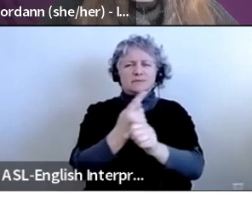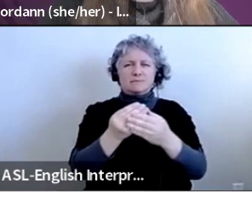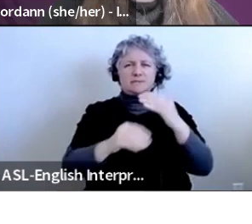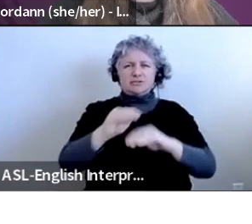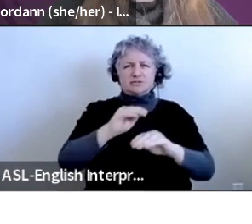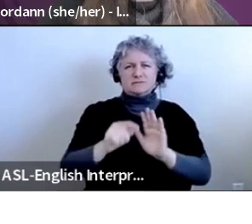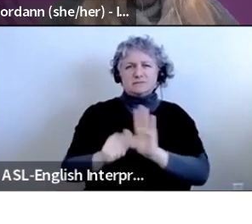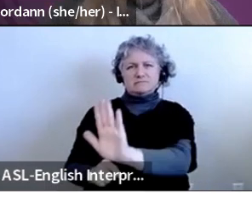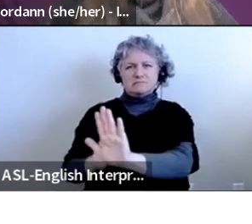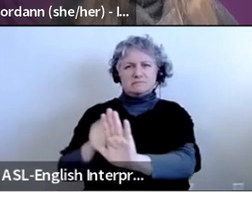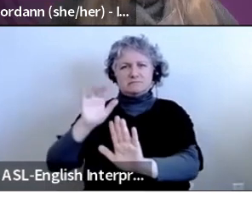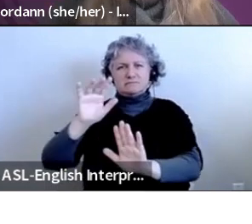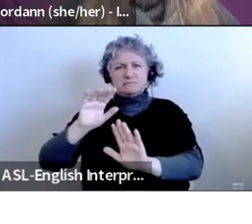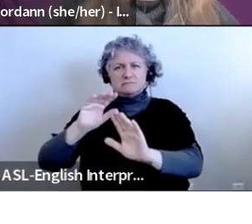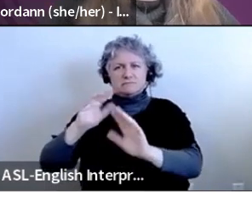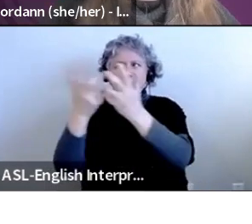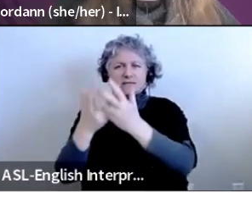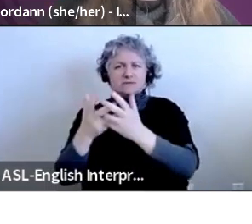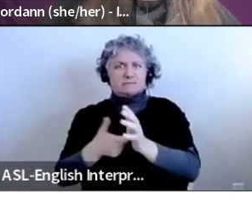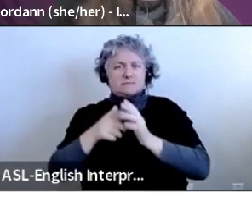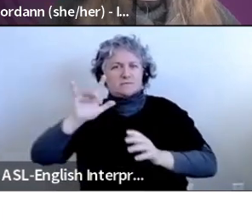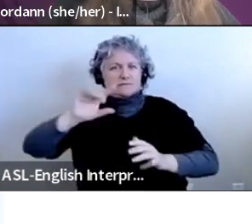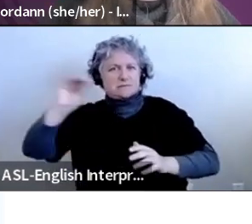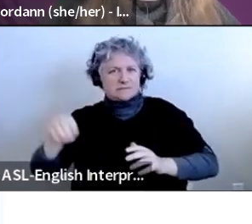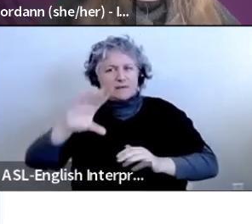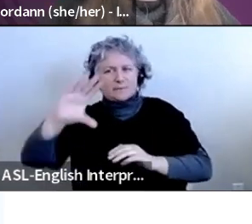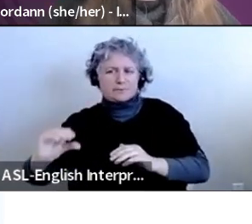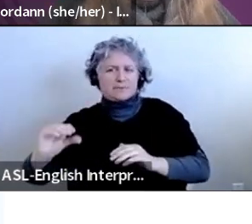the right matching requirement there.